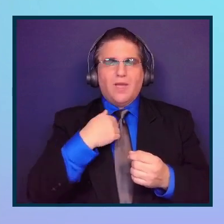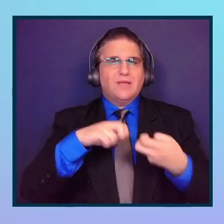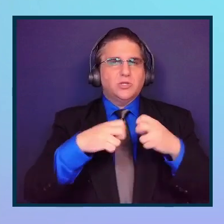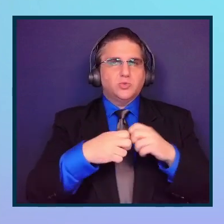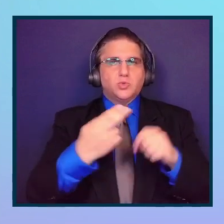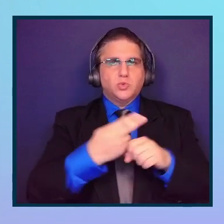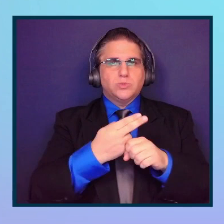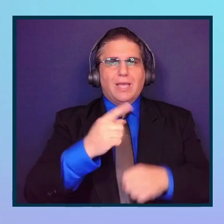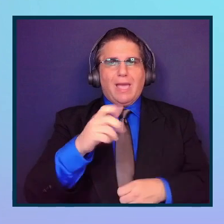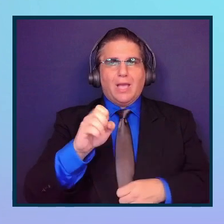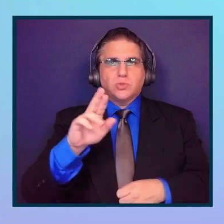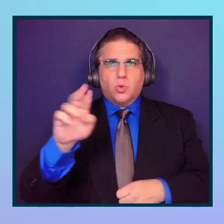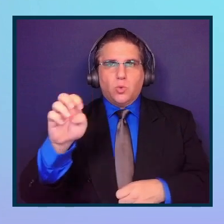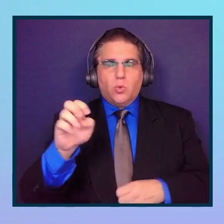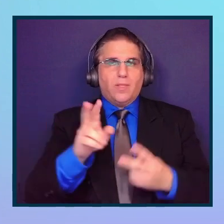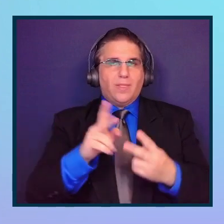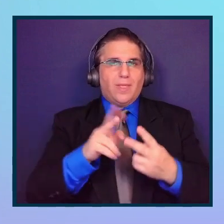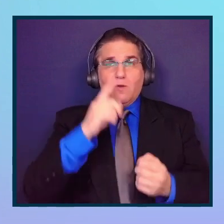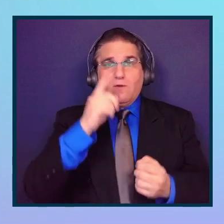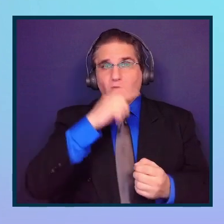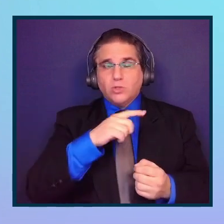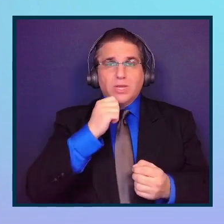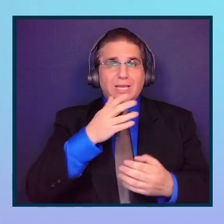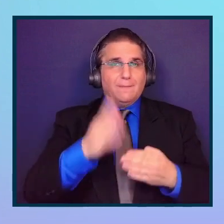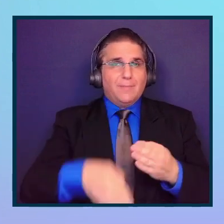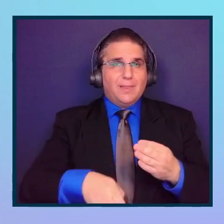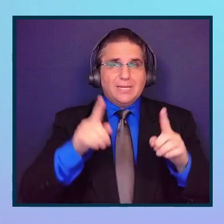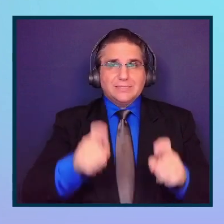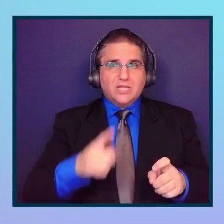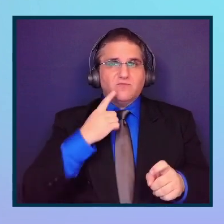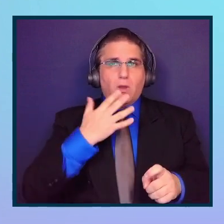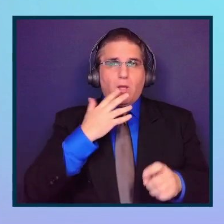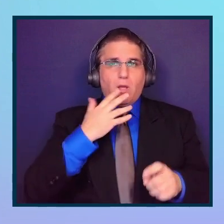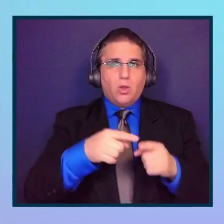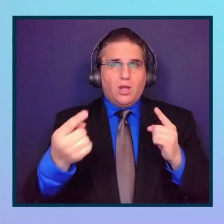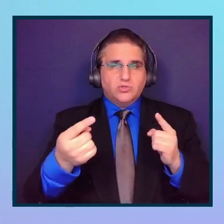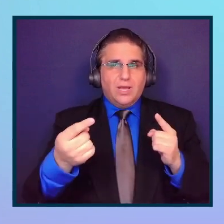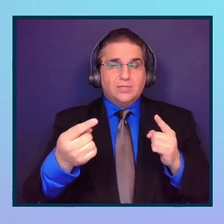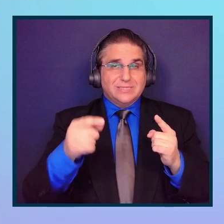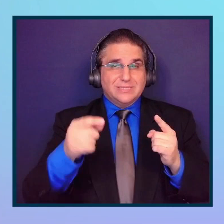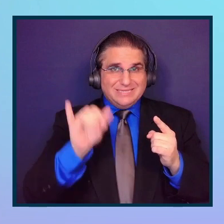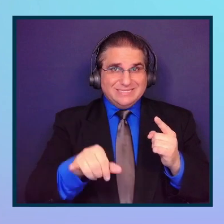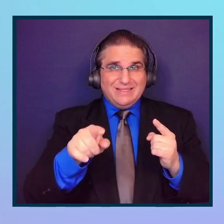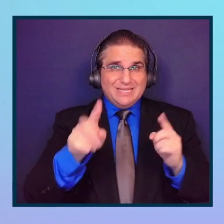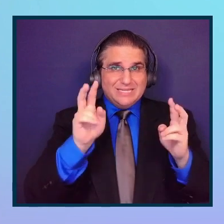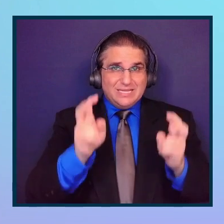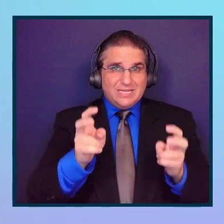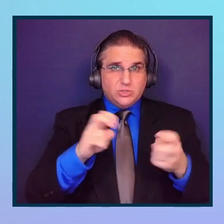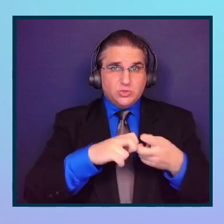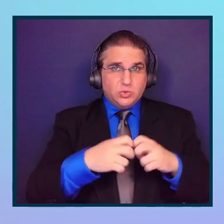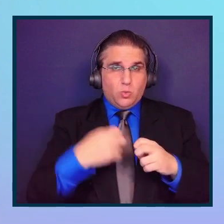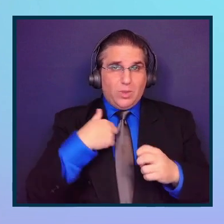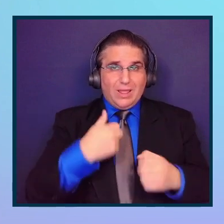axe-core that either false or incomplete tests on color contrast. Is this issue we